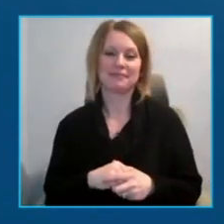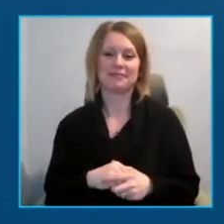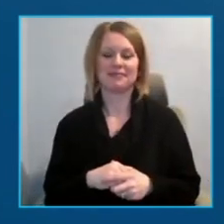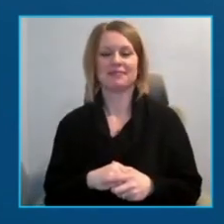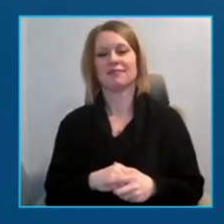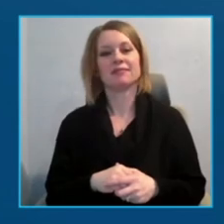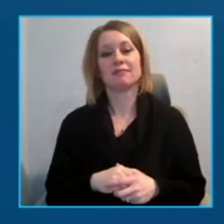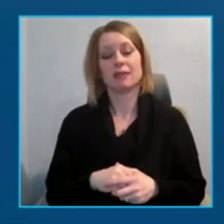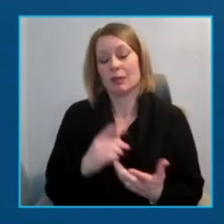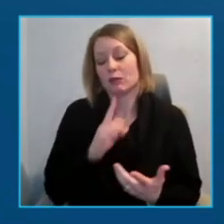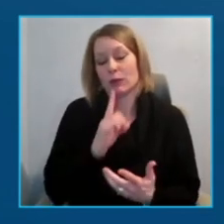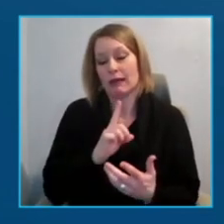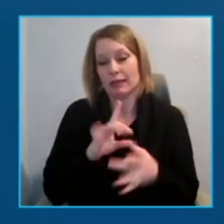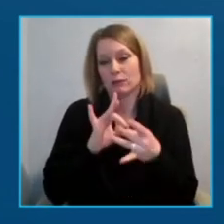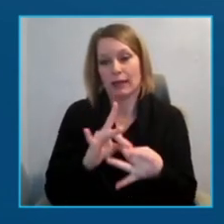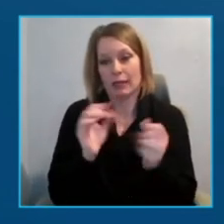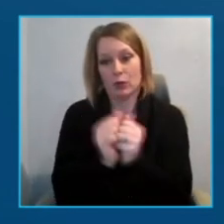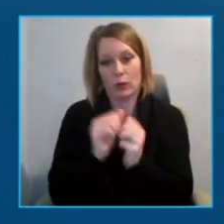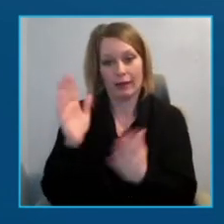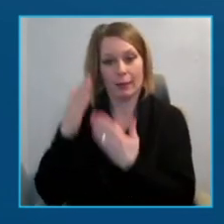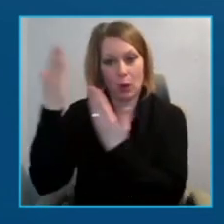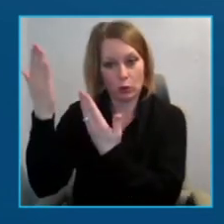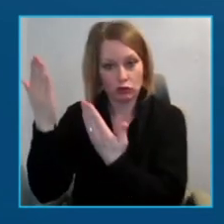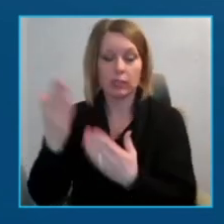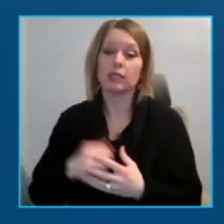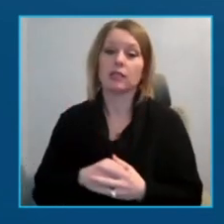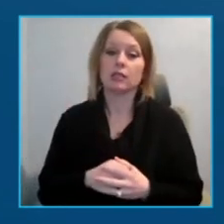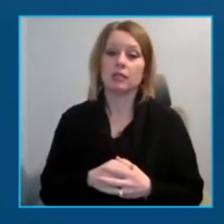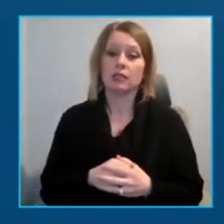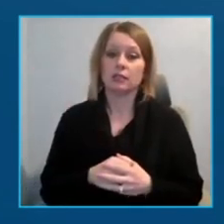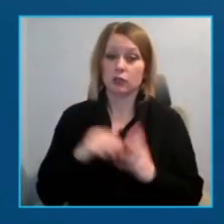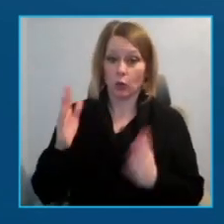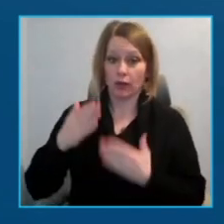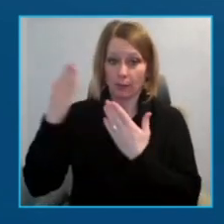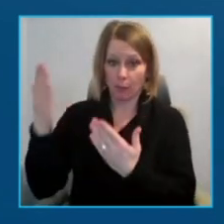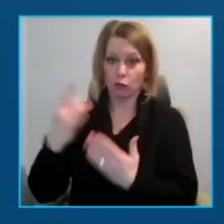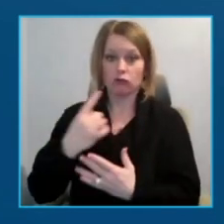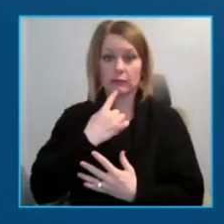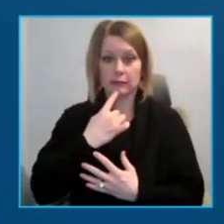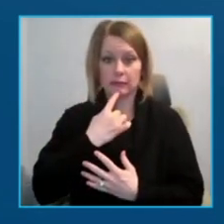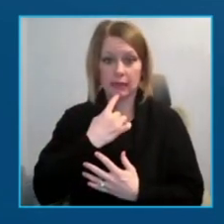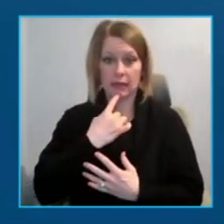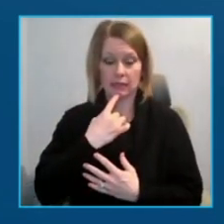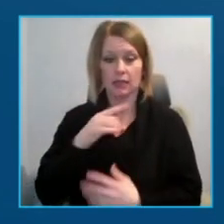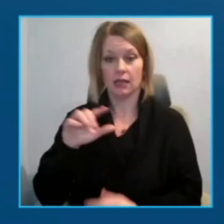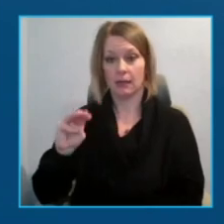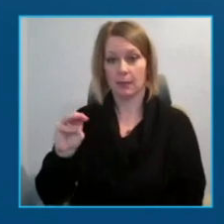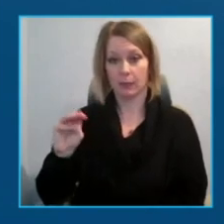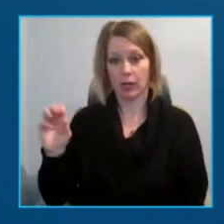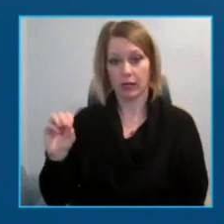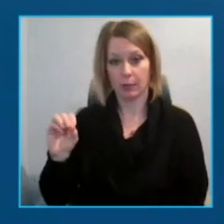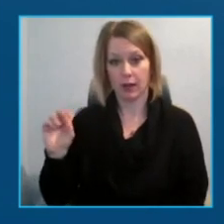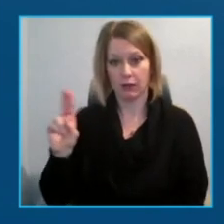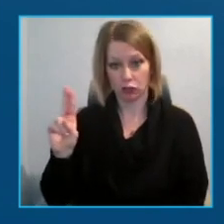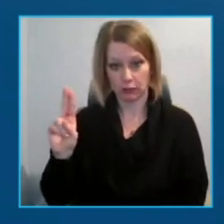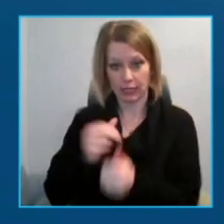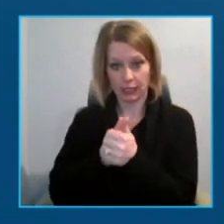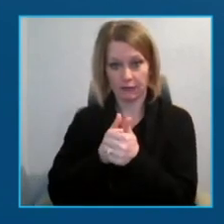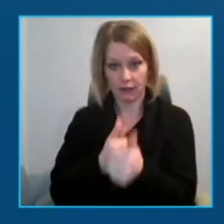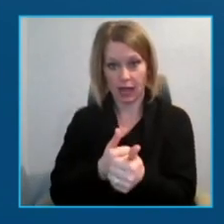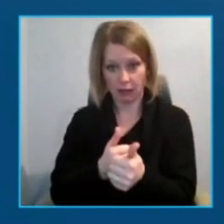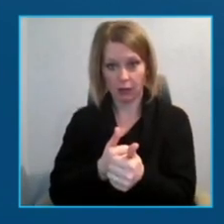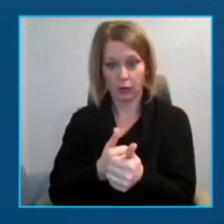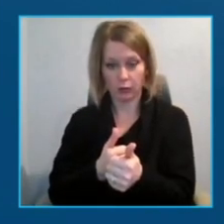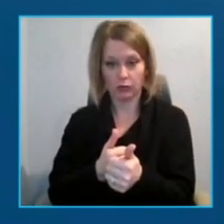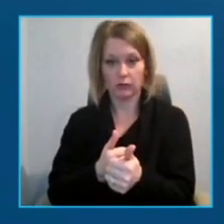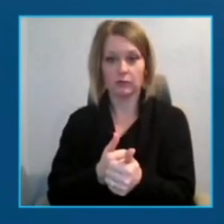motion. The motion impliedly asks us to certify that the memorandum of understanding was followed, that the